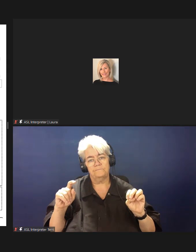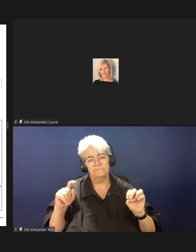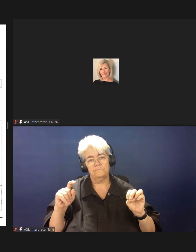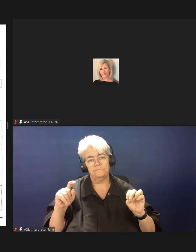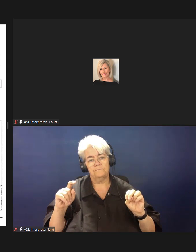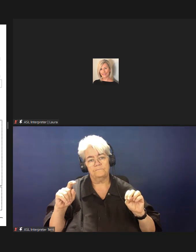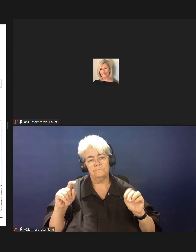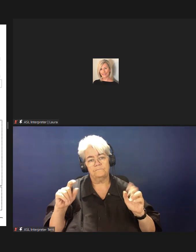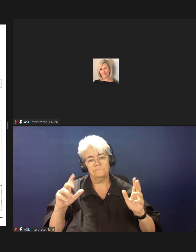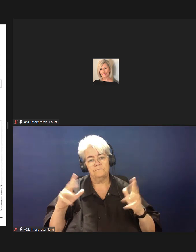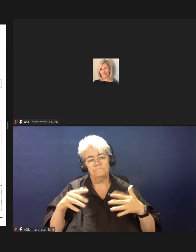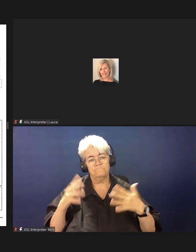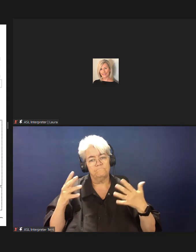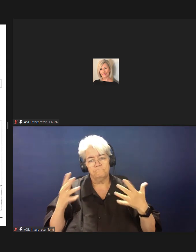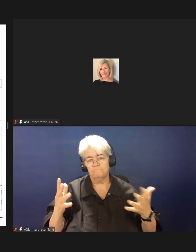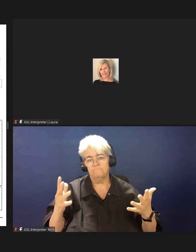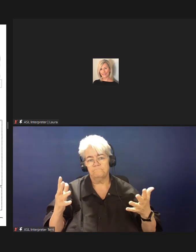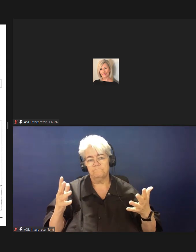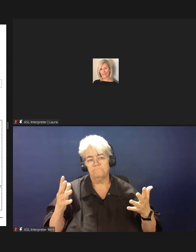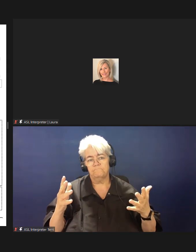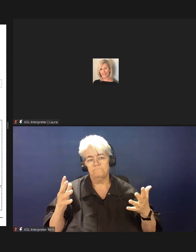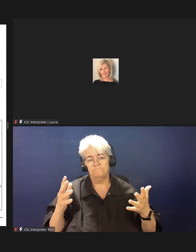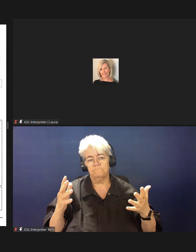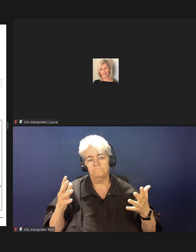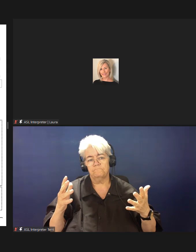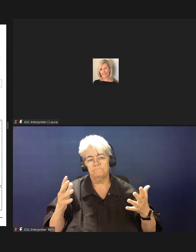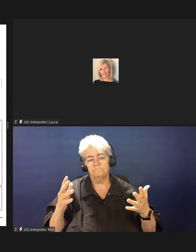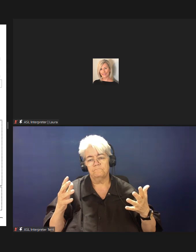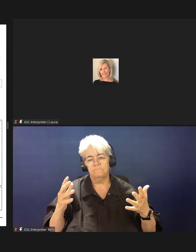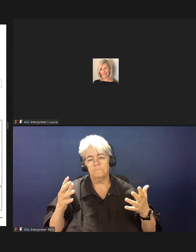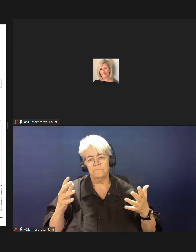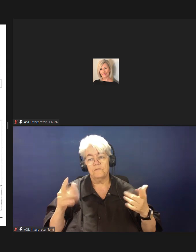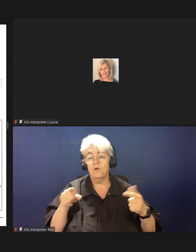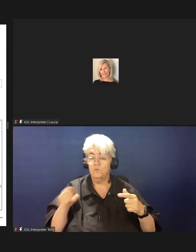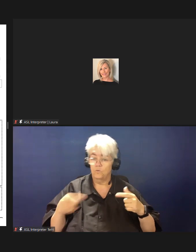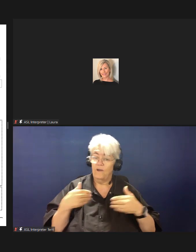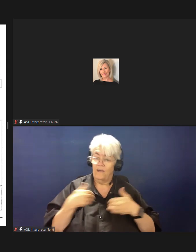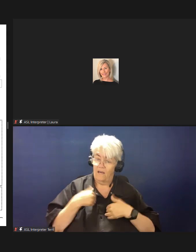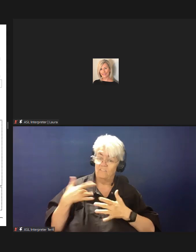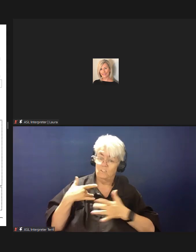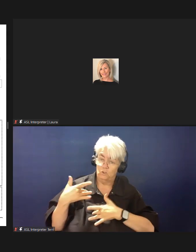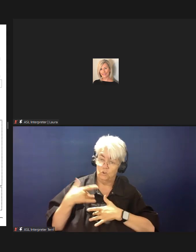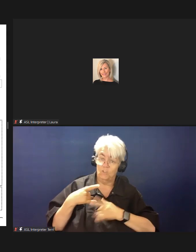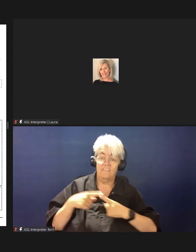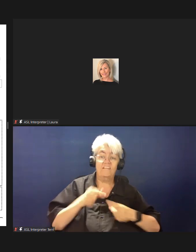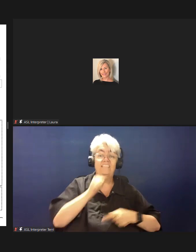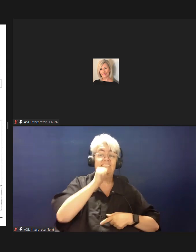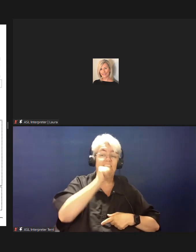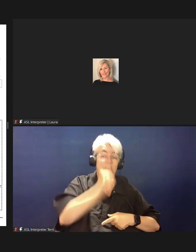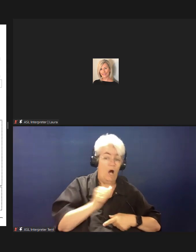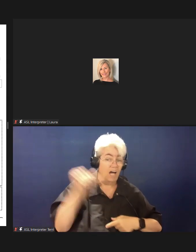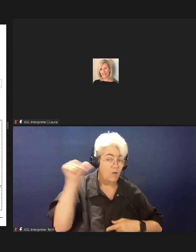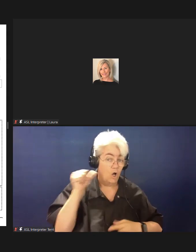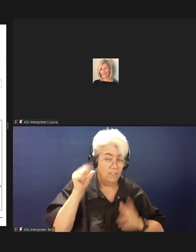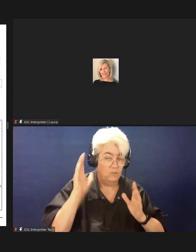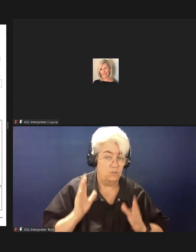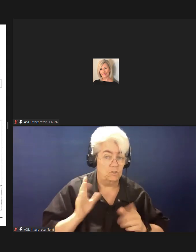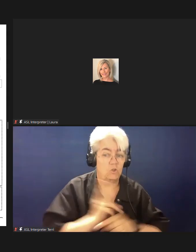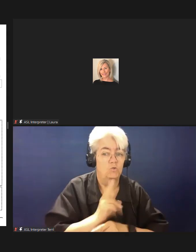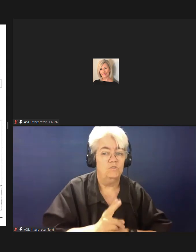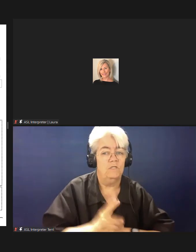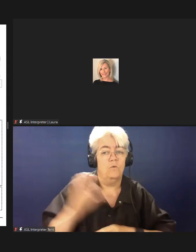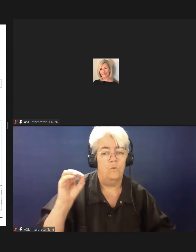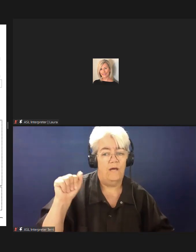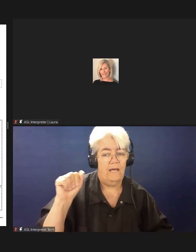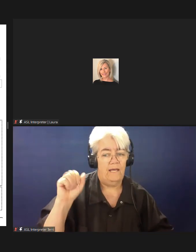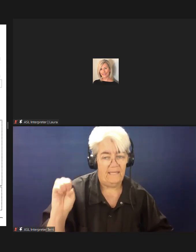what concern do you have about non-audiologists screening with OAEs if they're not doing otoscopy